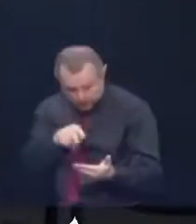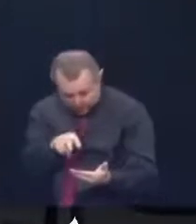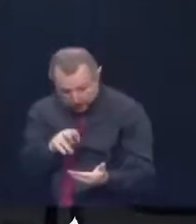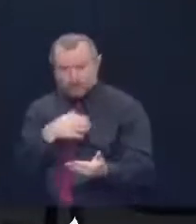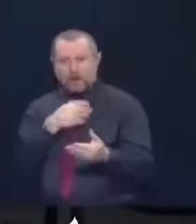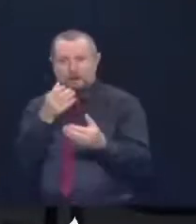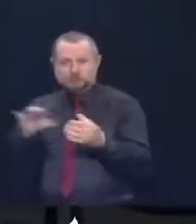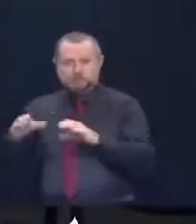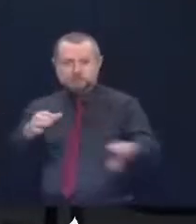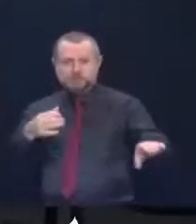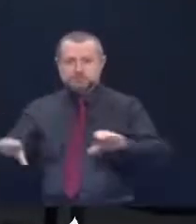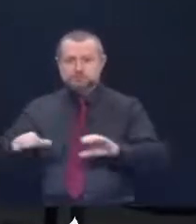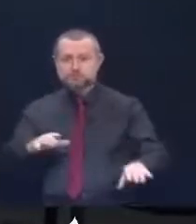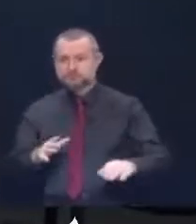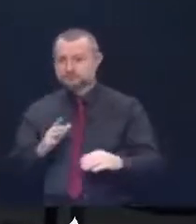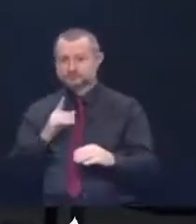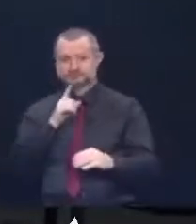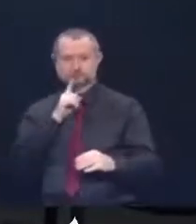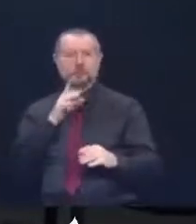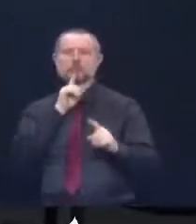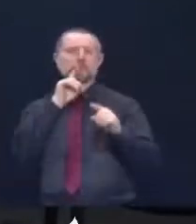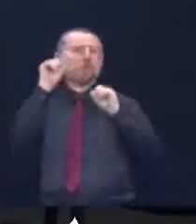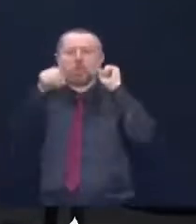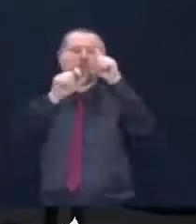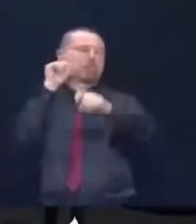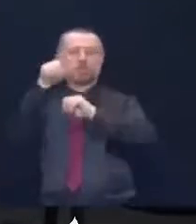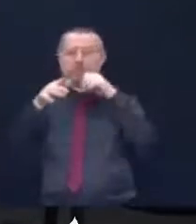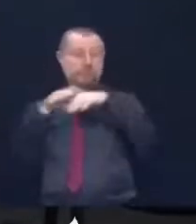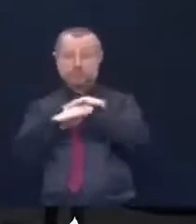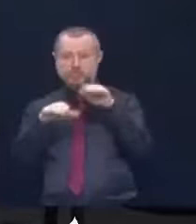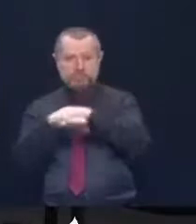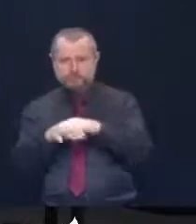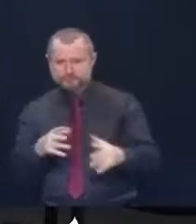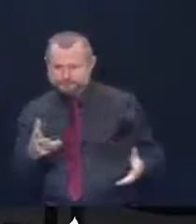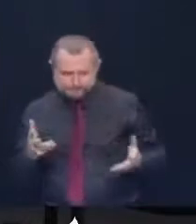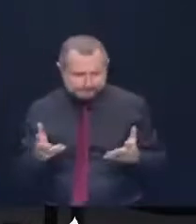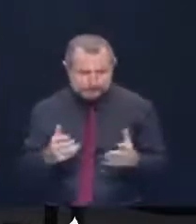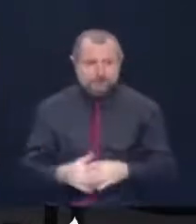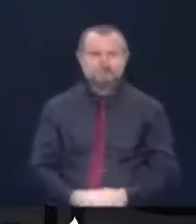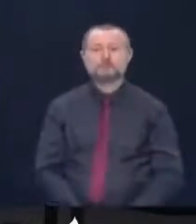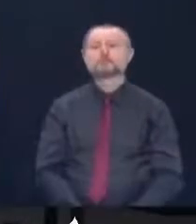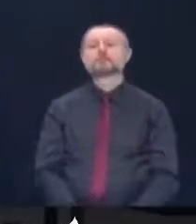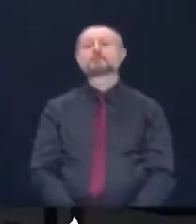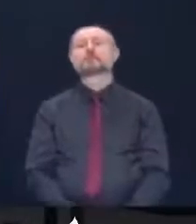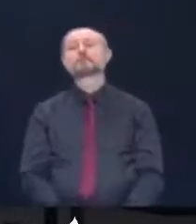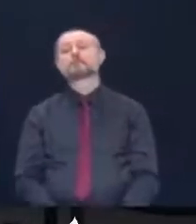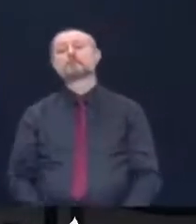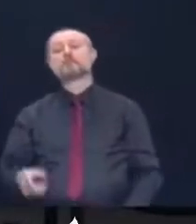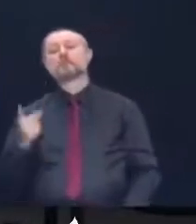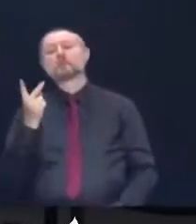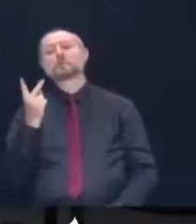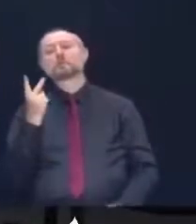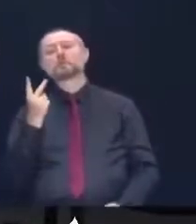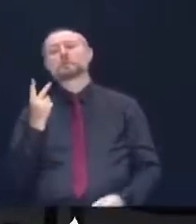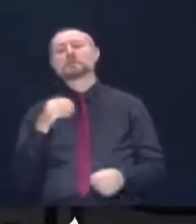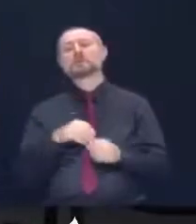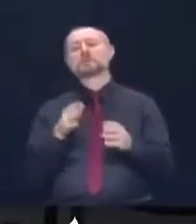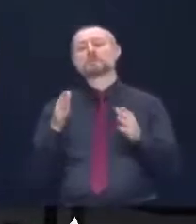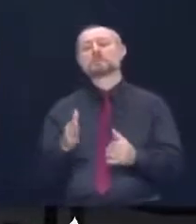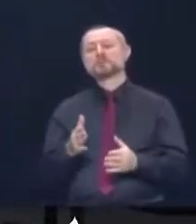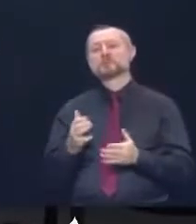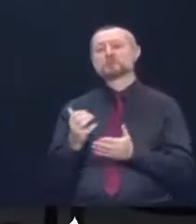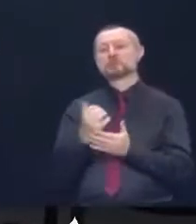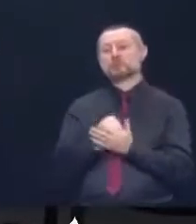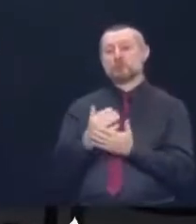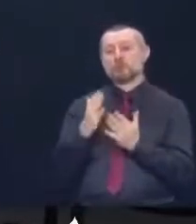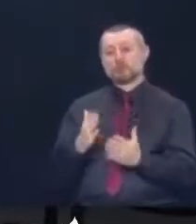big... held two in-person fundraisers over the weekend. Do you think mayoral candidates should be